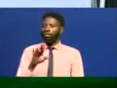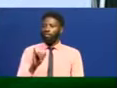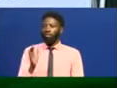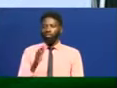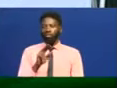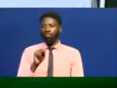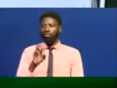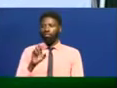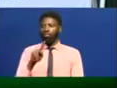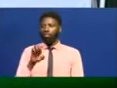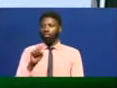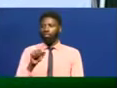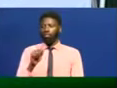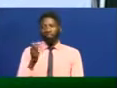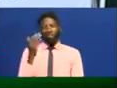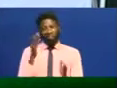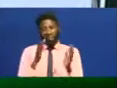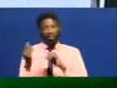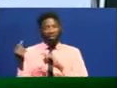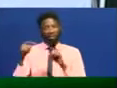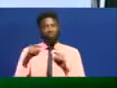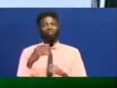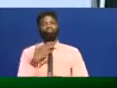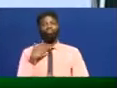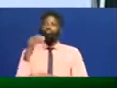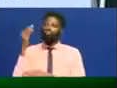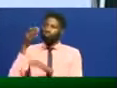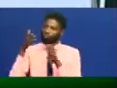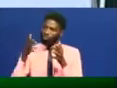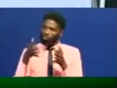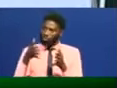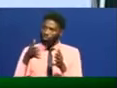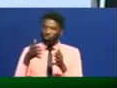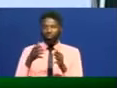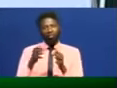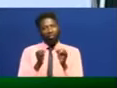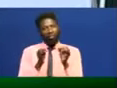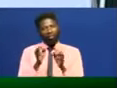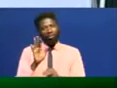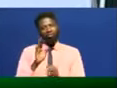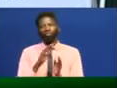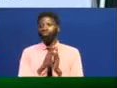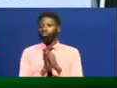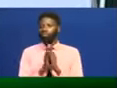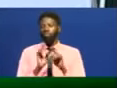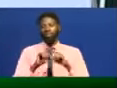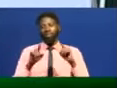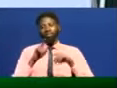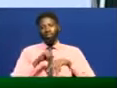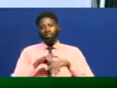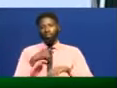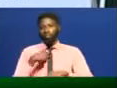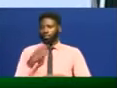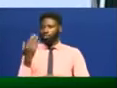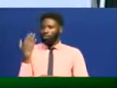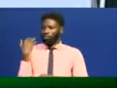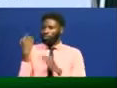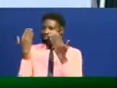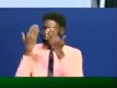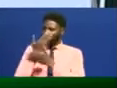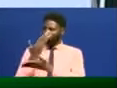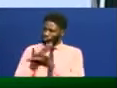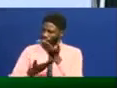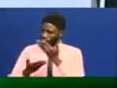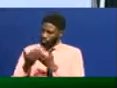She was supposed to be here. Valerie really wanted to speak to you today. She wanted to give you a testimony. But when I talked to her last night,